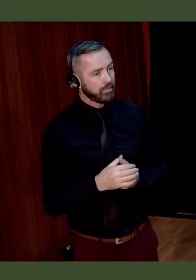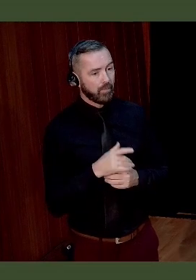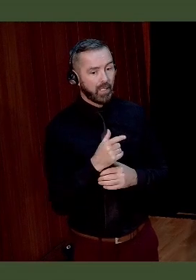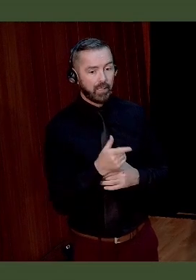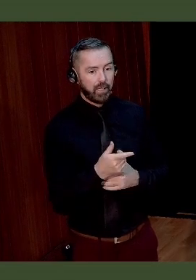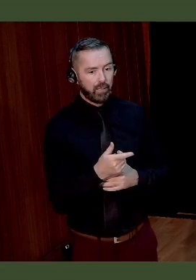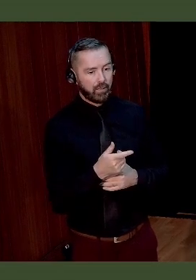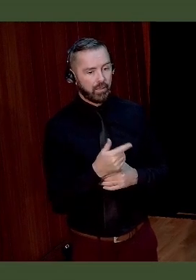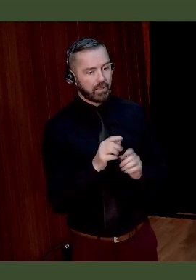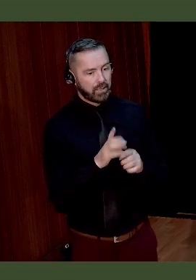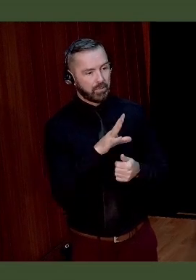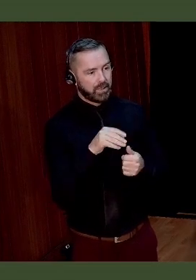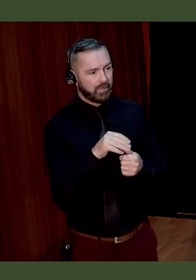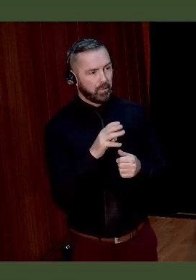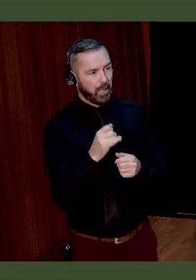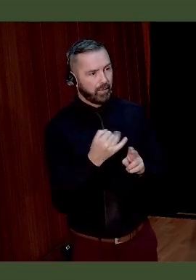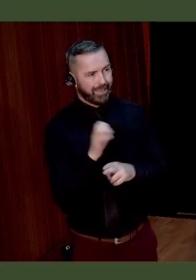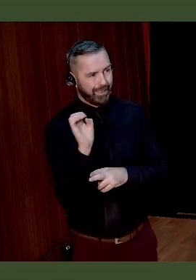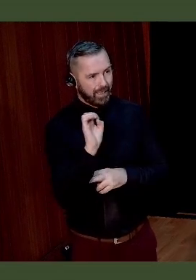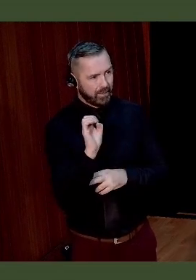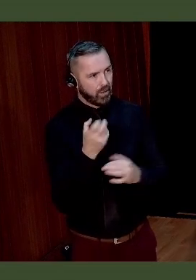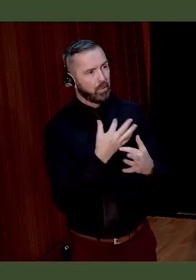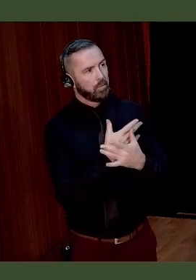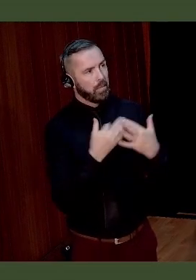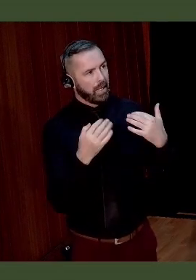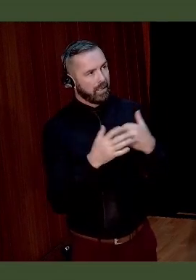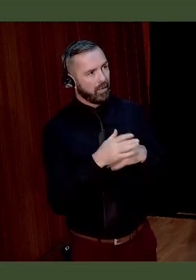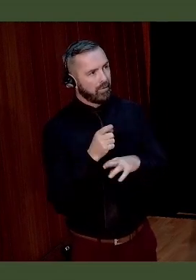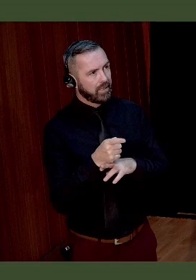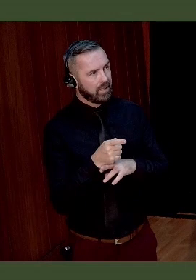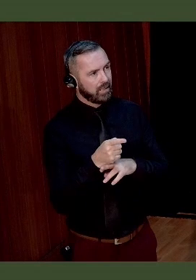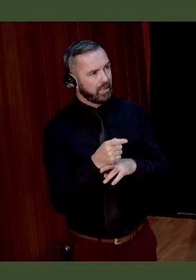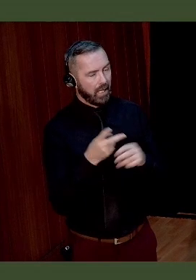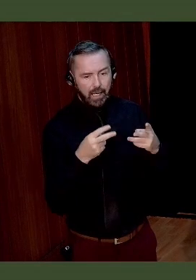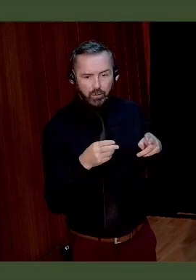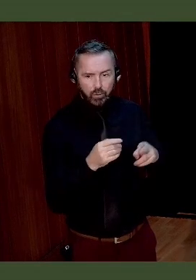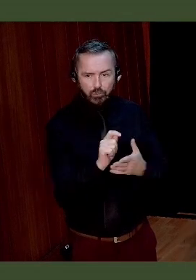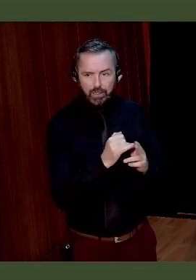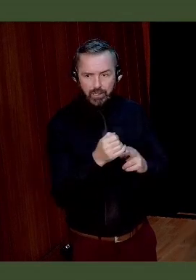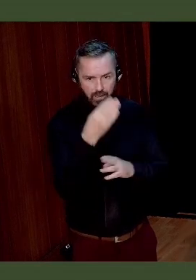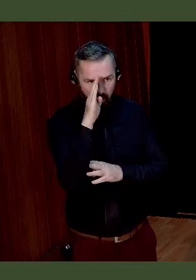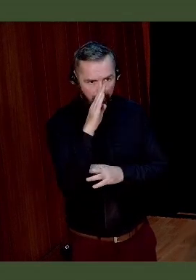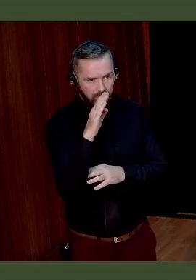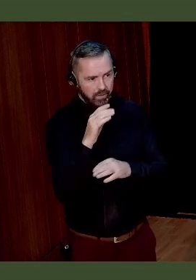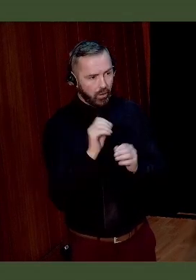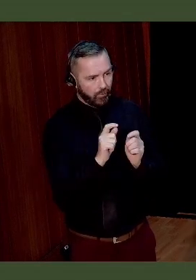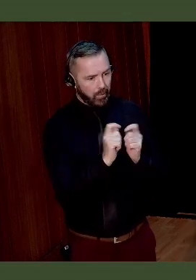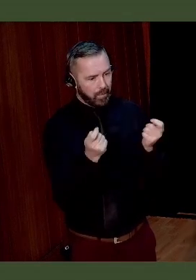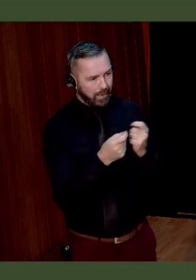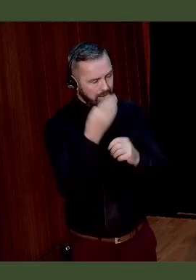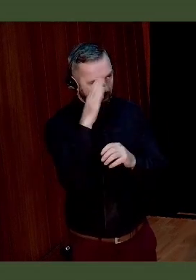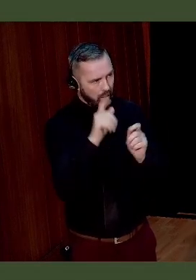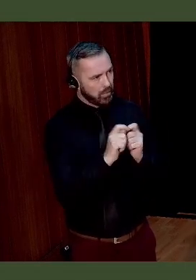was a continuous pattern that it would be in English, that many of the editorials were written in Irish, of An Claoimh Solish, the magazine